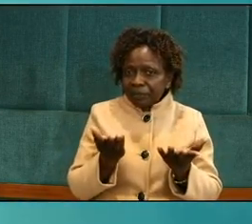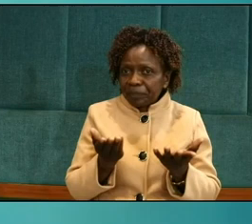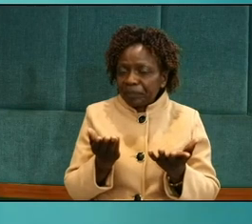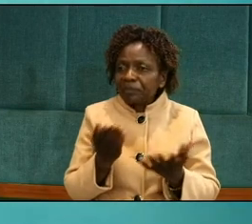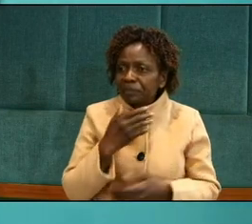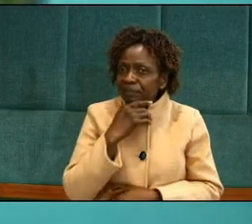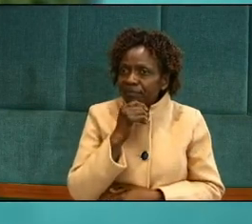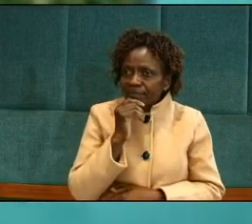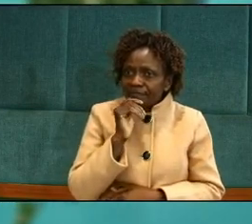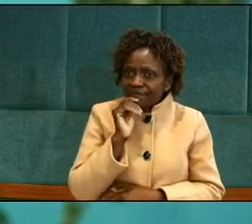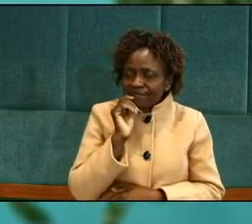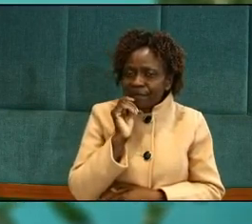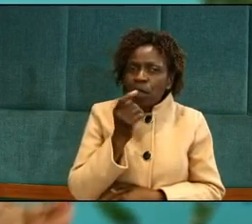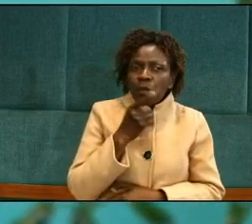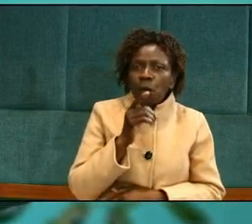Huh?